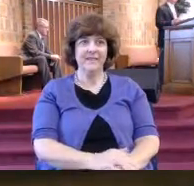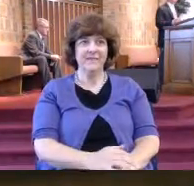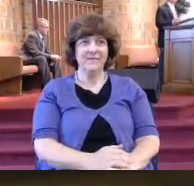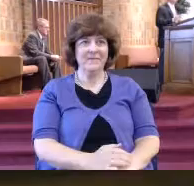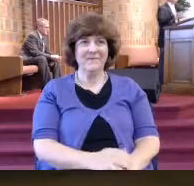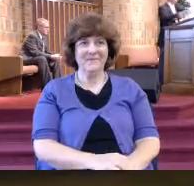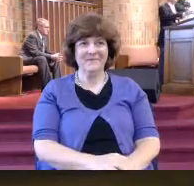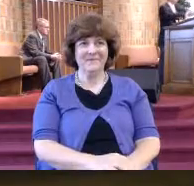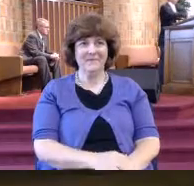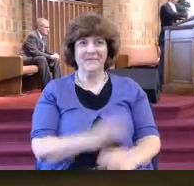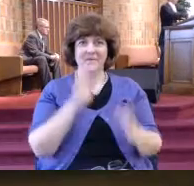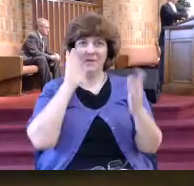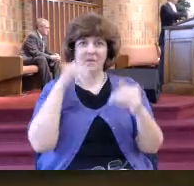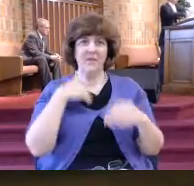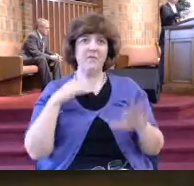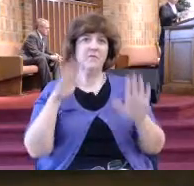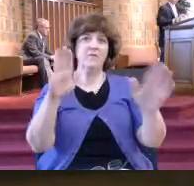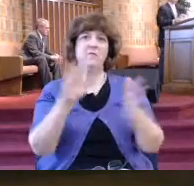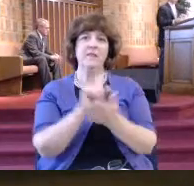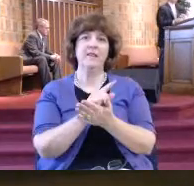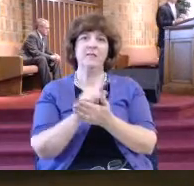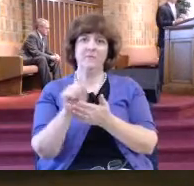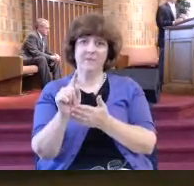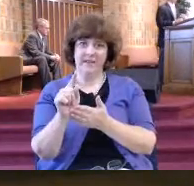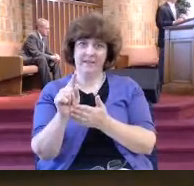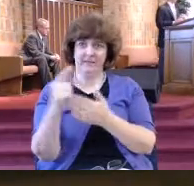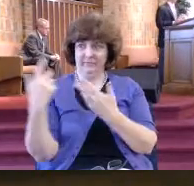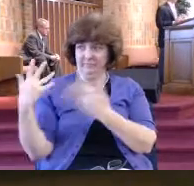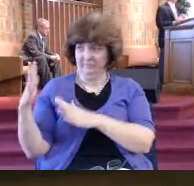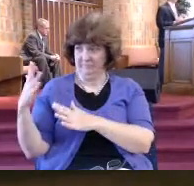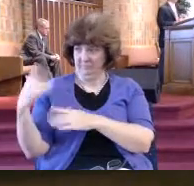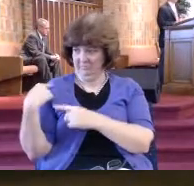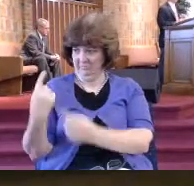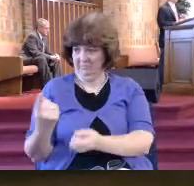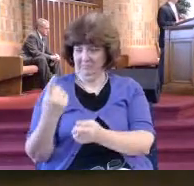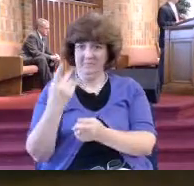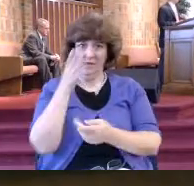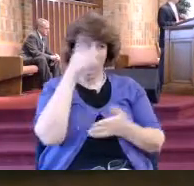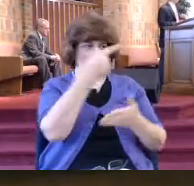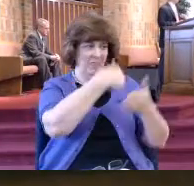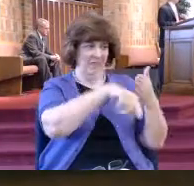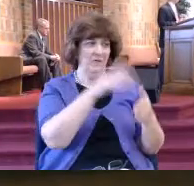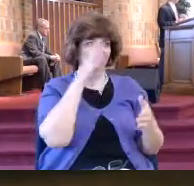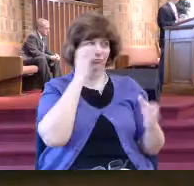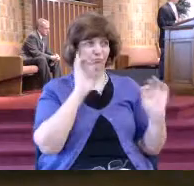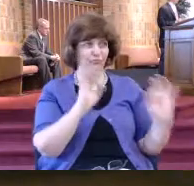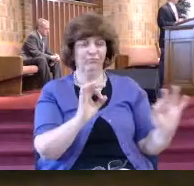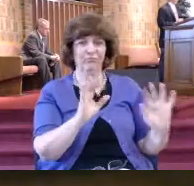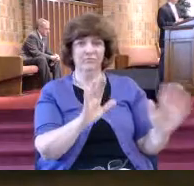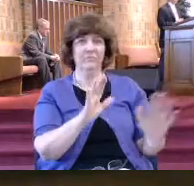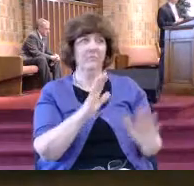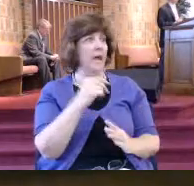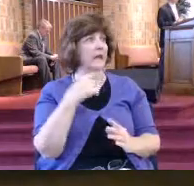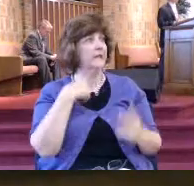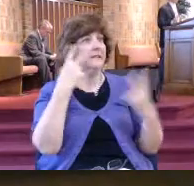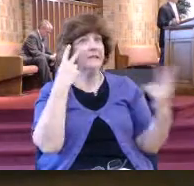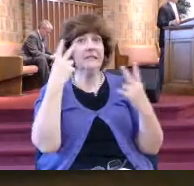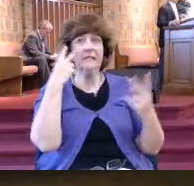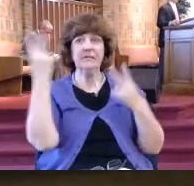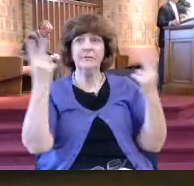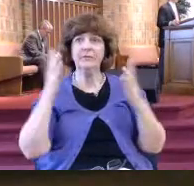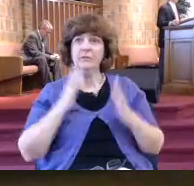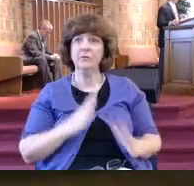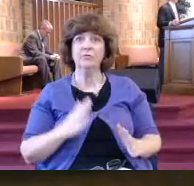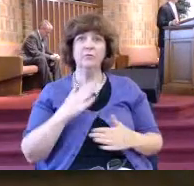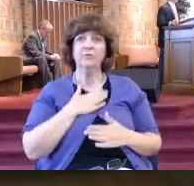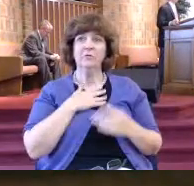Hopefully you had a great week and we'll have a good week this week. It's also good to see a couple of visitors in the audience this morning, and we are delighted to see you,